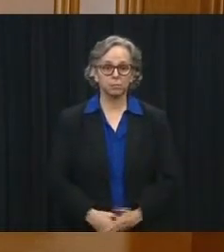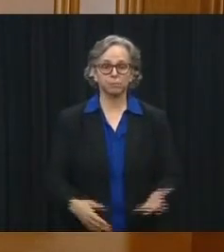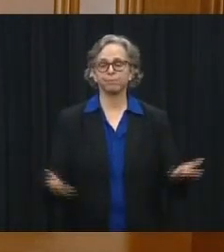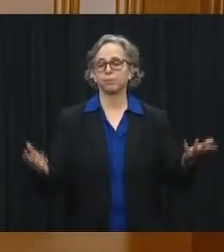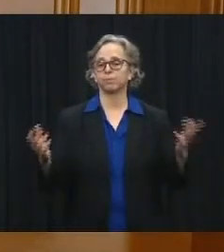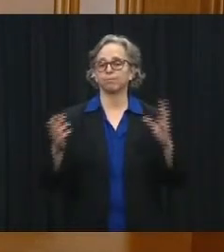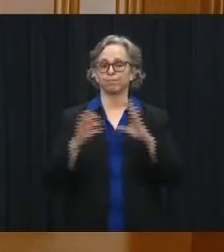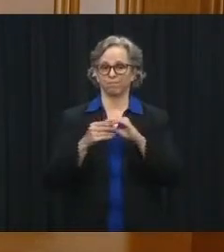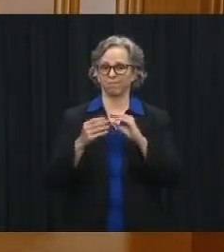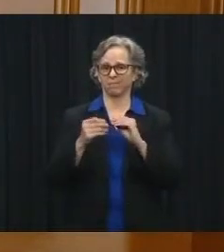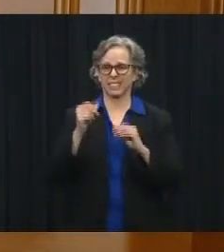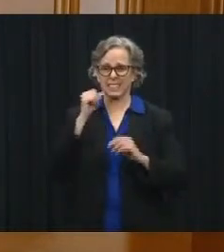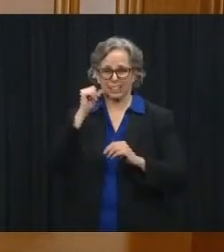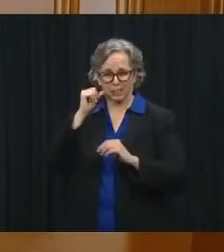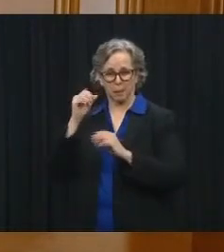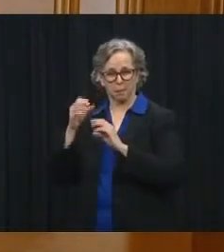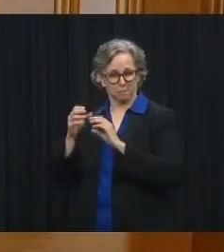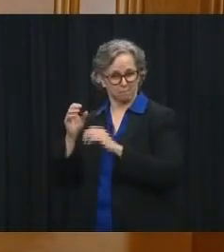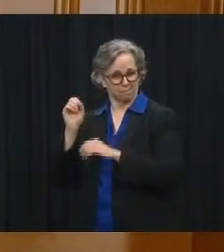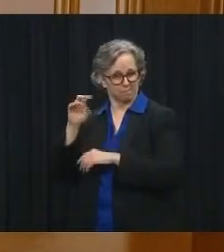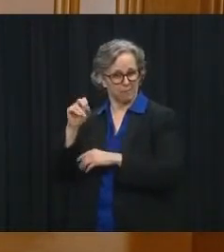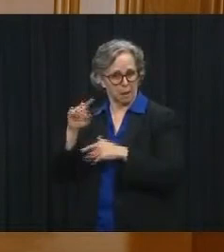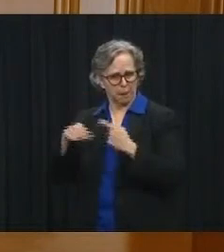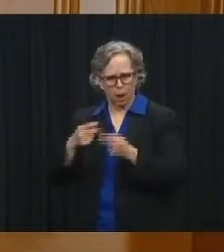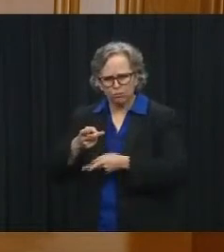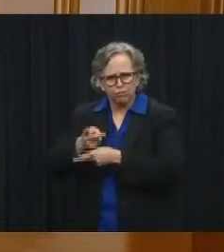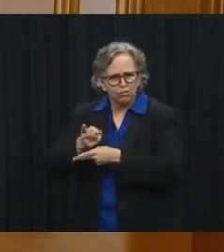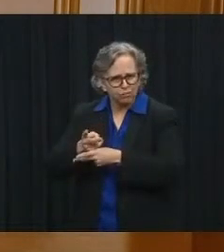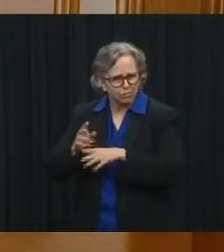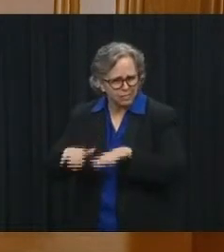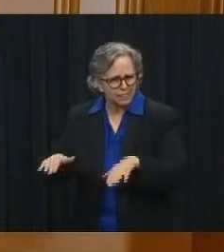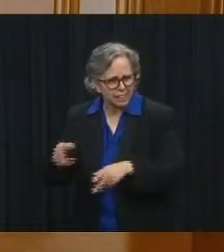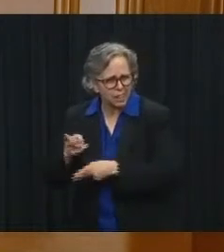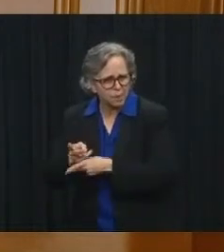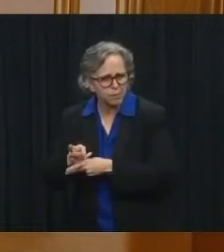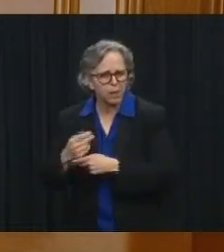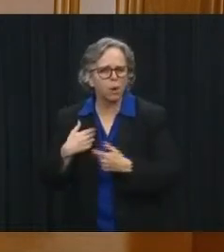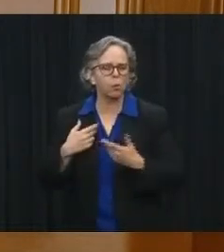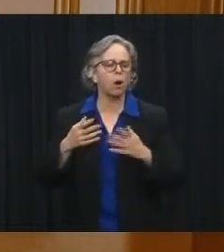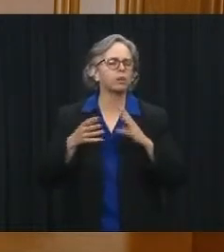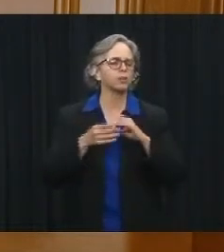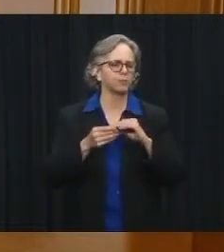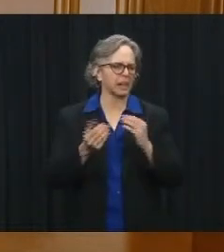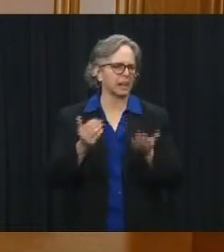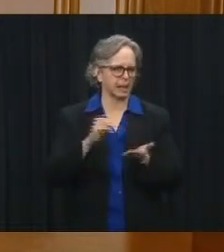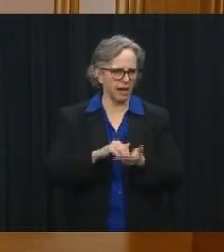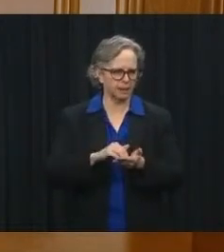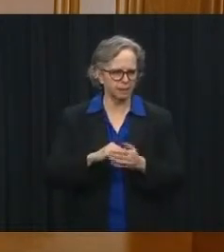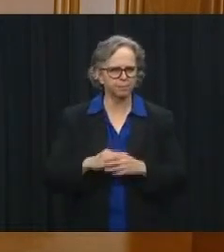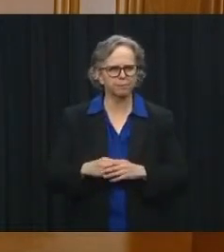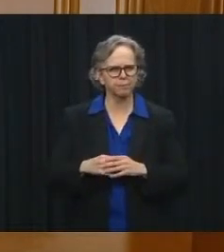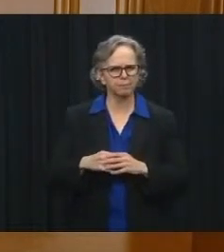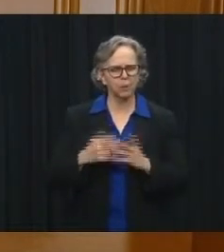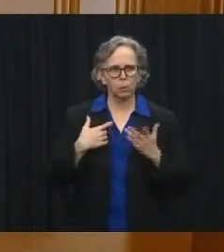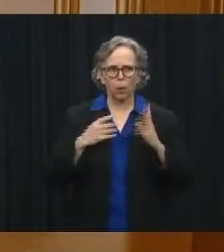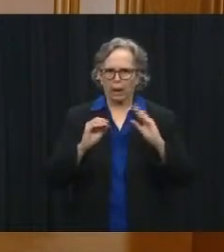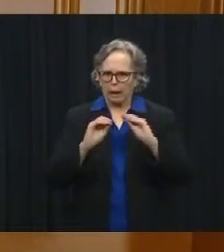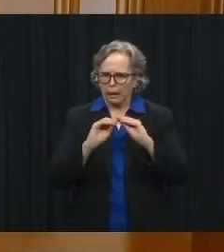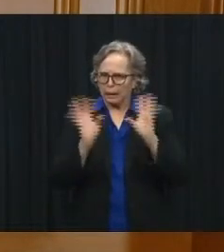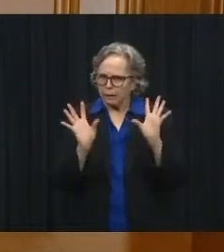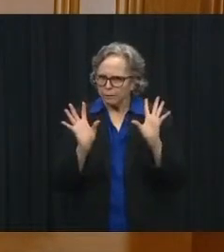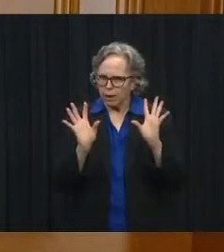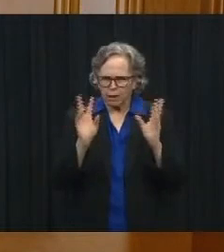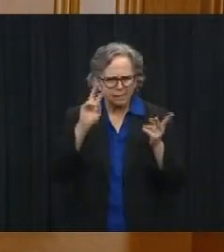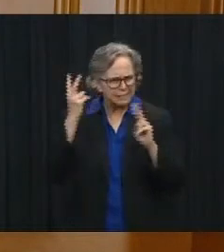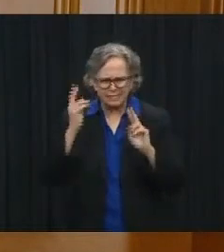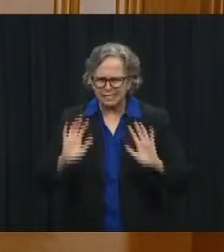bit about childcare yesterday, and I wanted to make sure that I clarified exactly